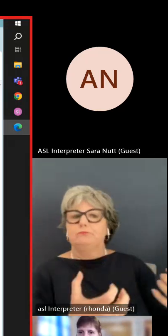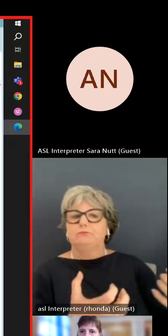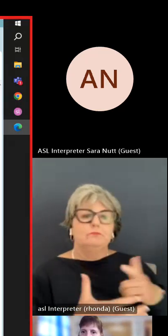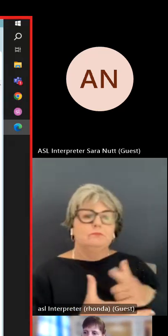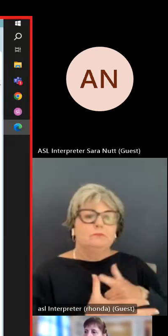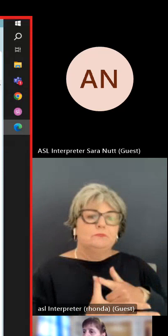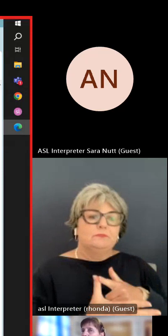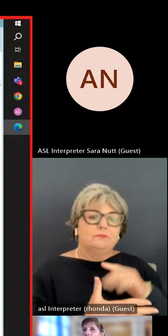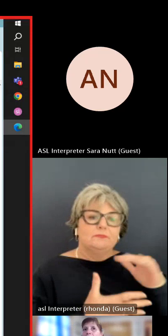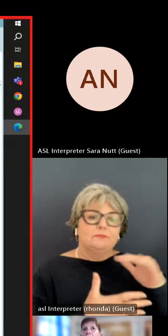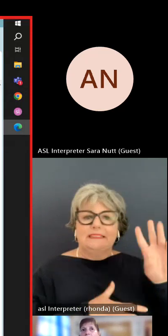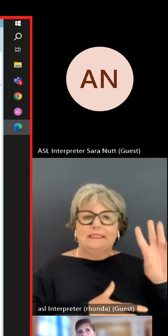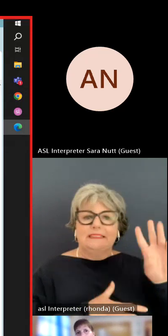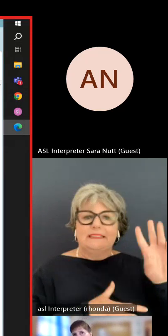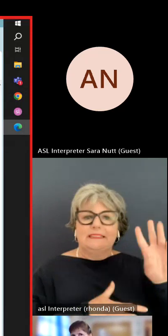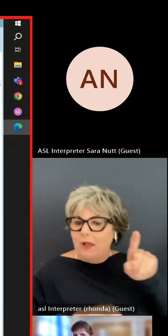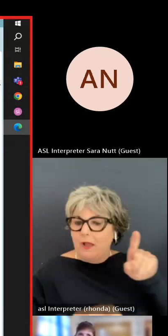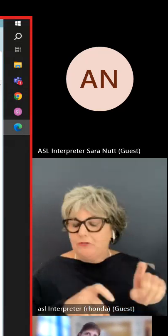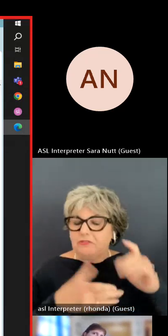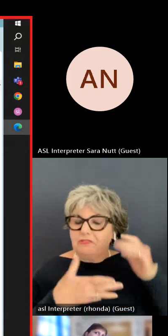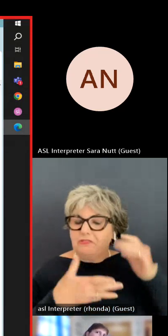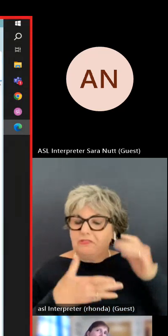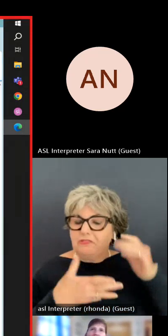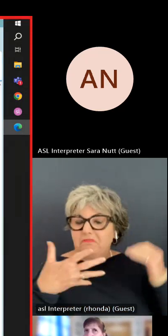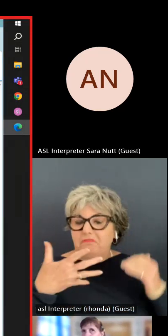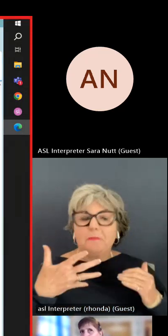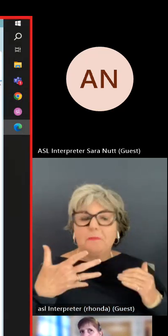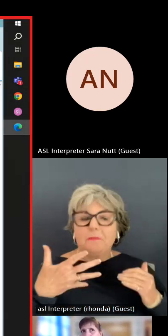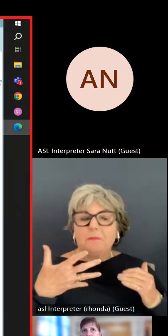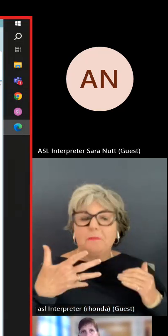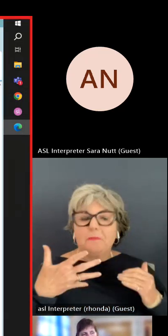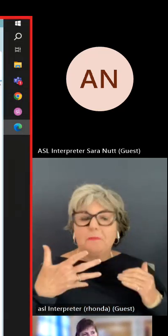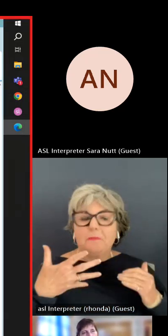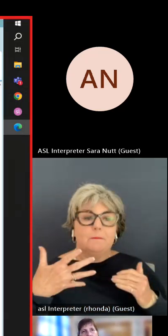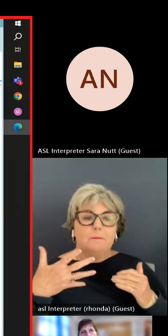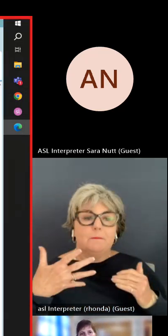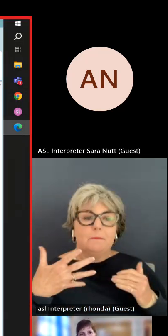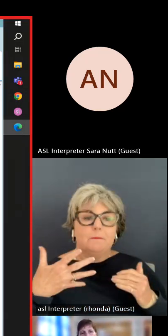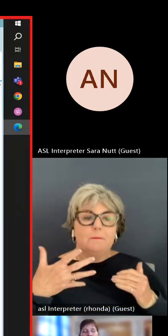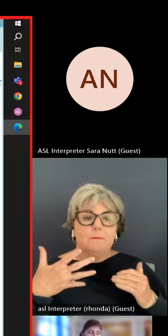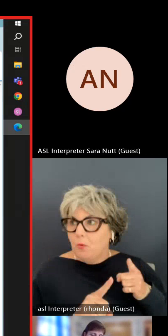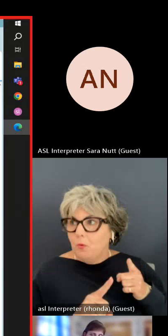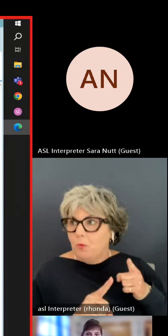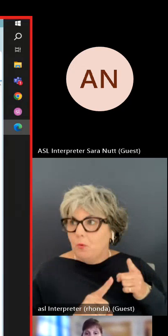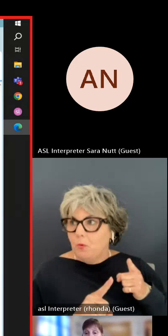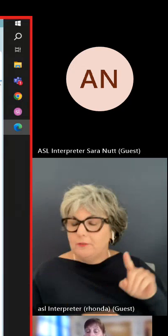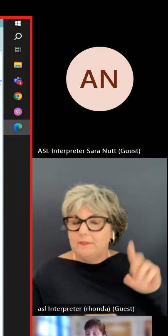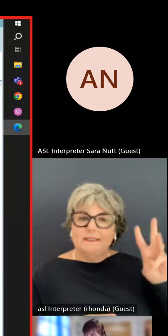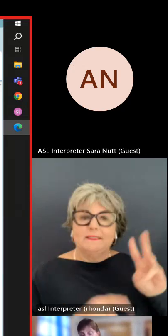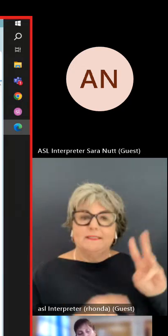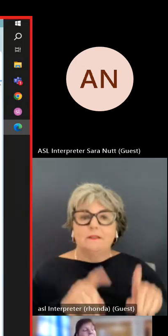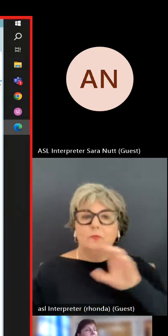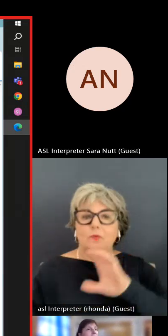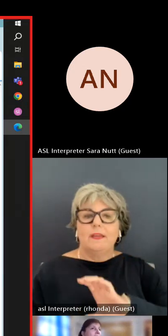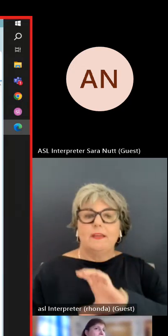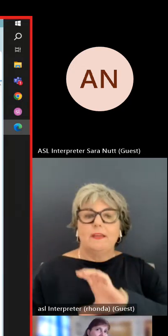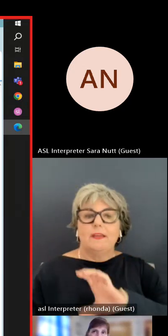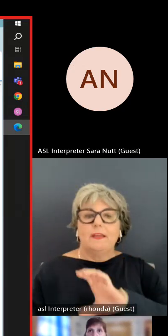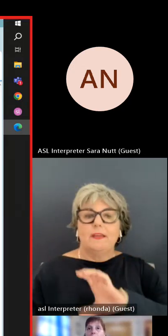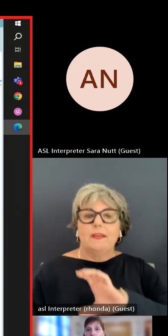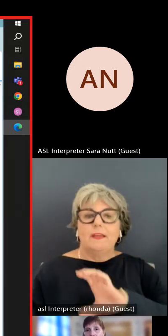of 6 questions. The main thing is, one characteristic that all